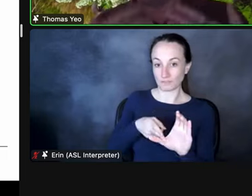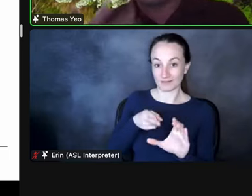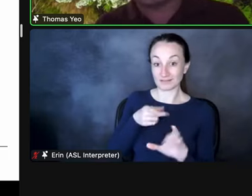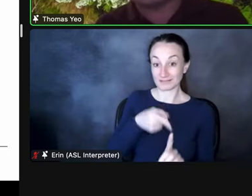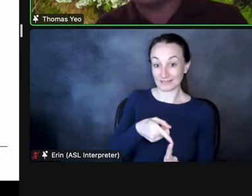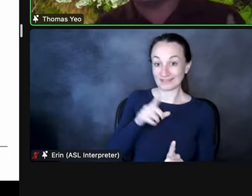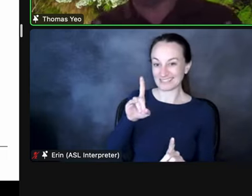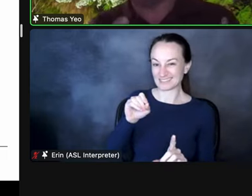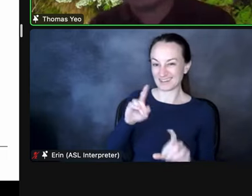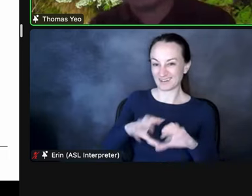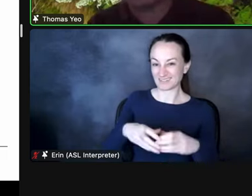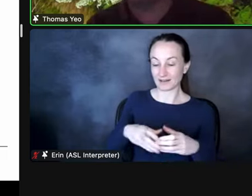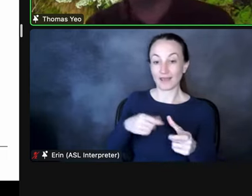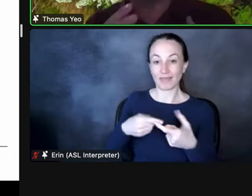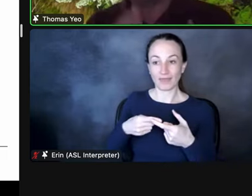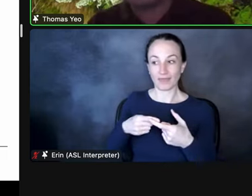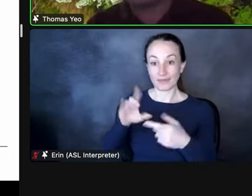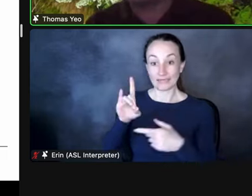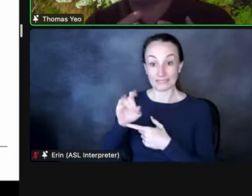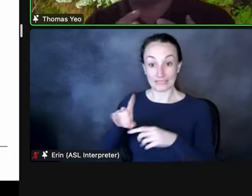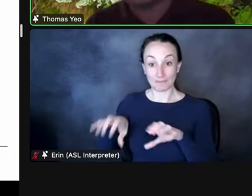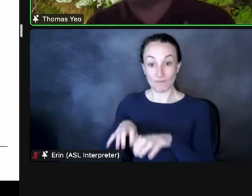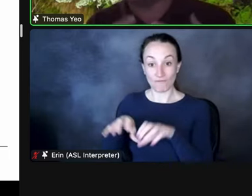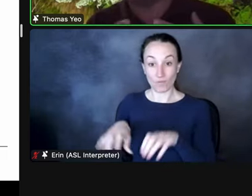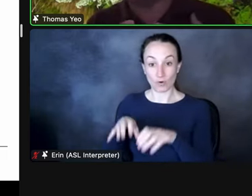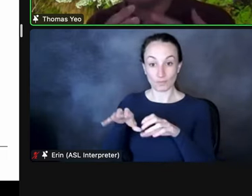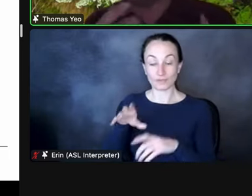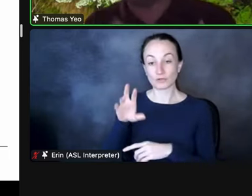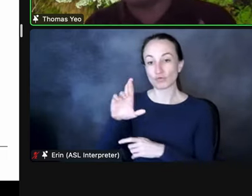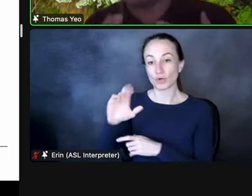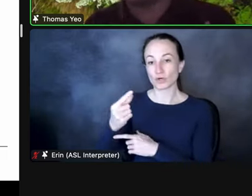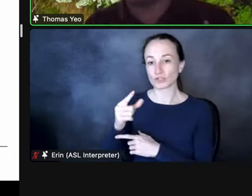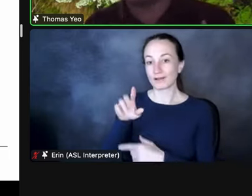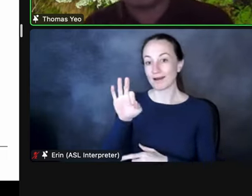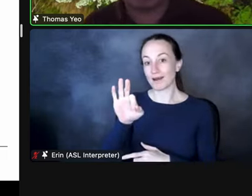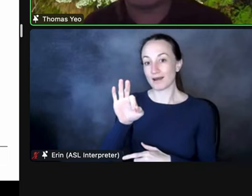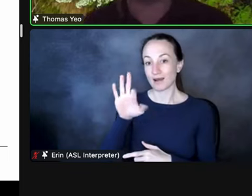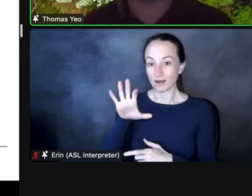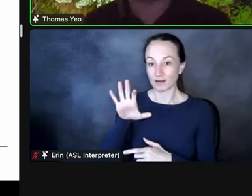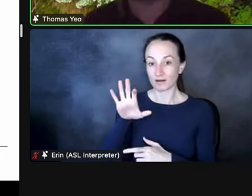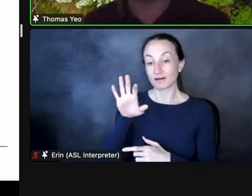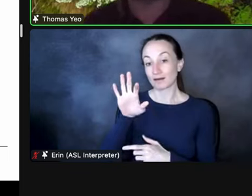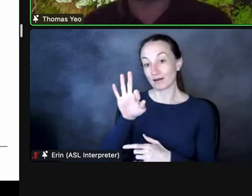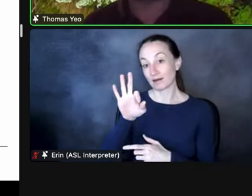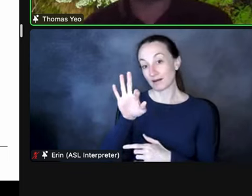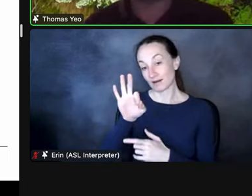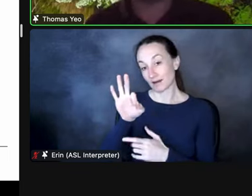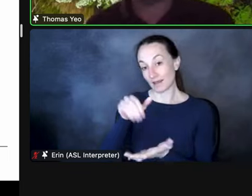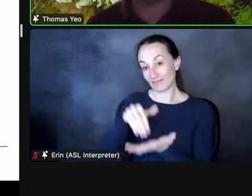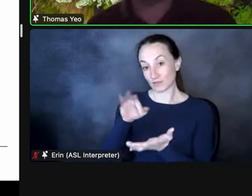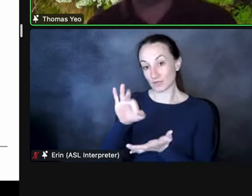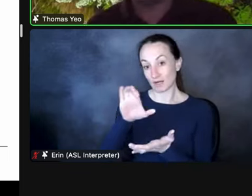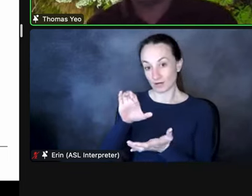perform prediction on the remaining 9,900 participants in the test meta set.